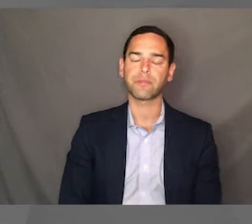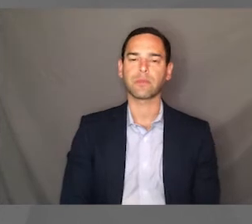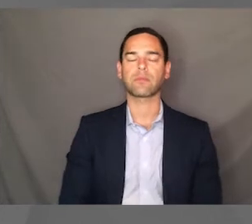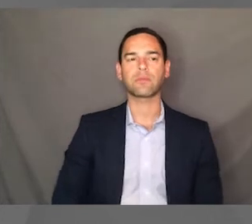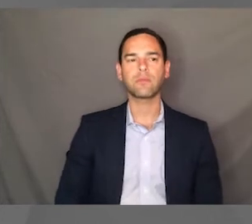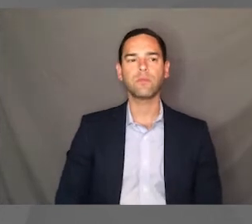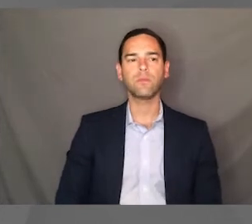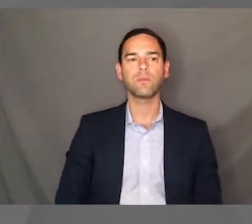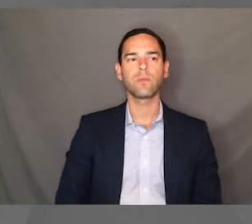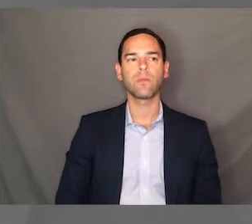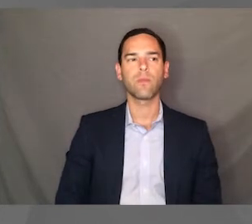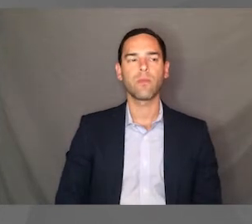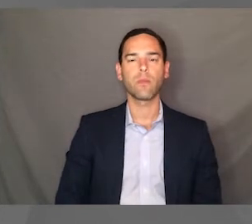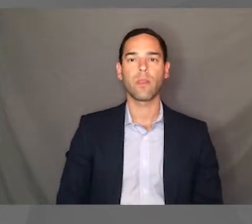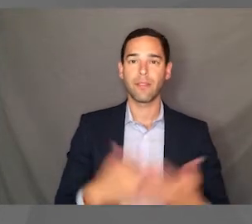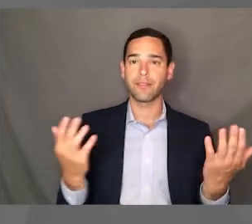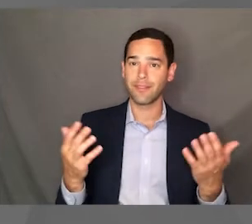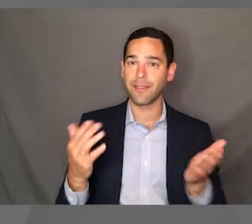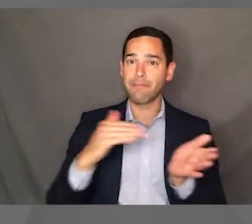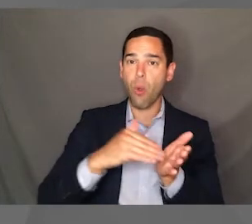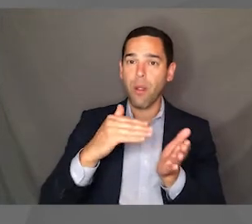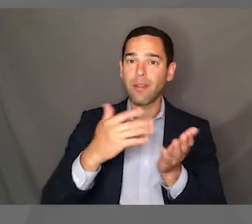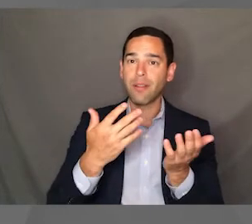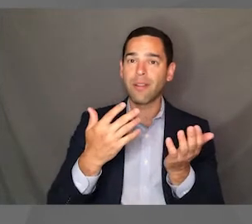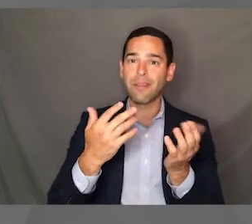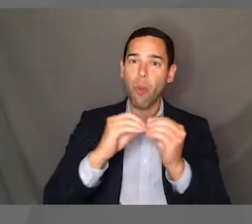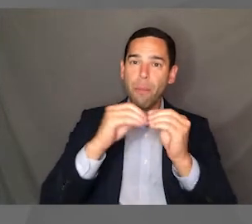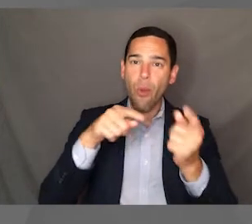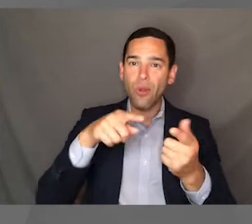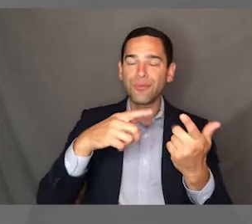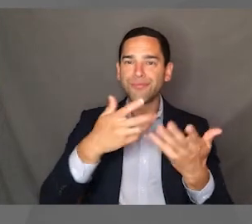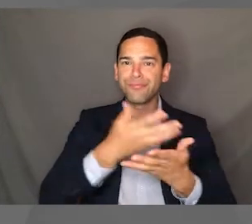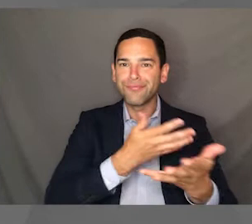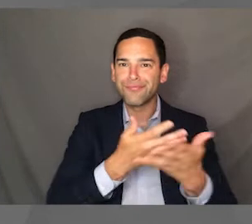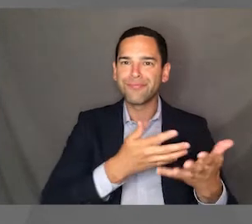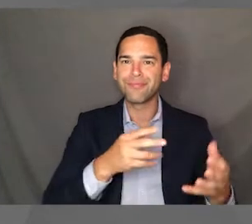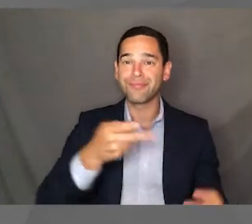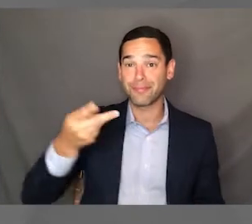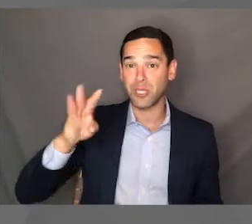more you get to know a person with a disability one-on-one,